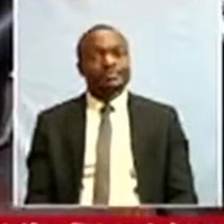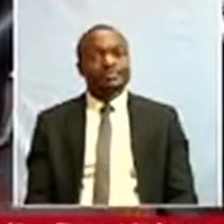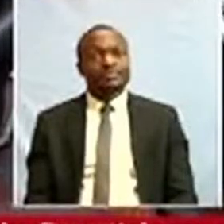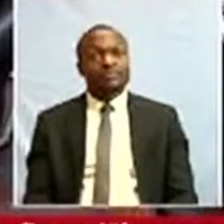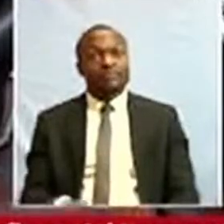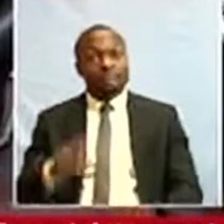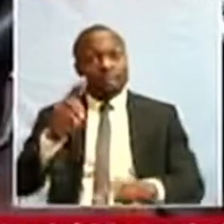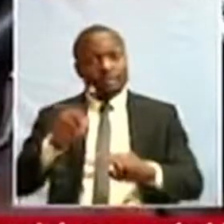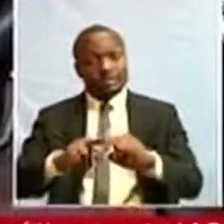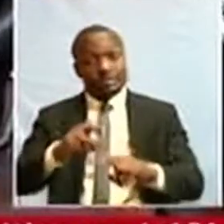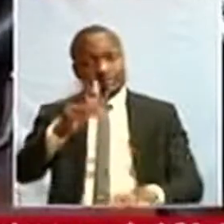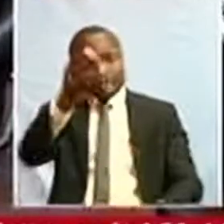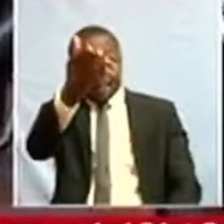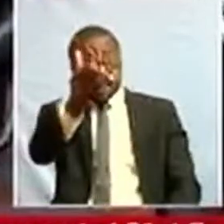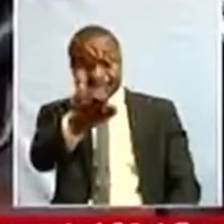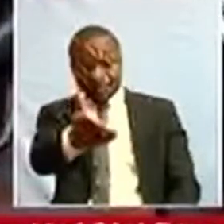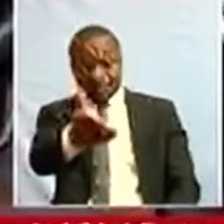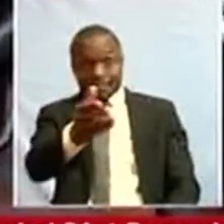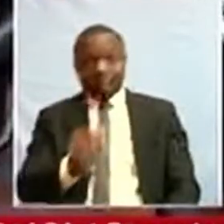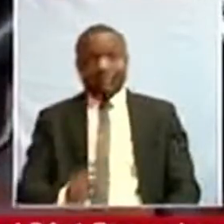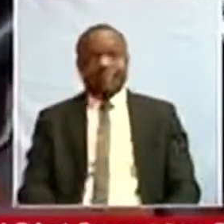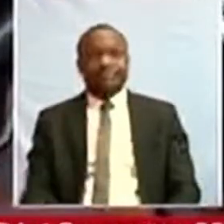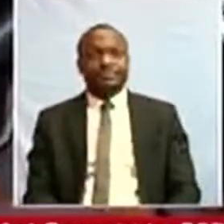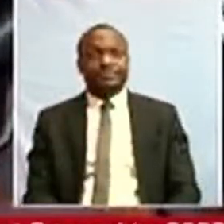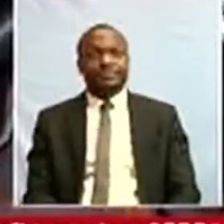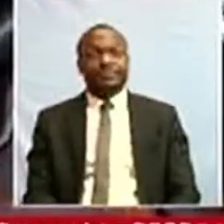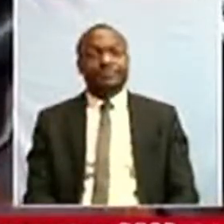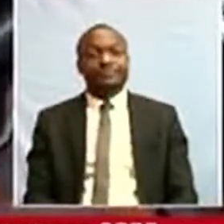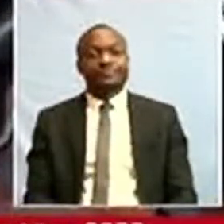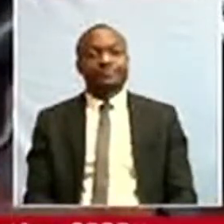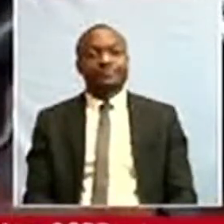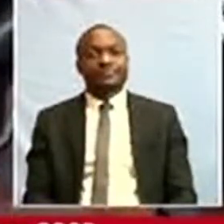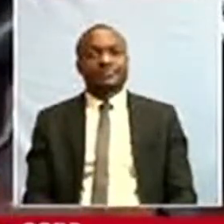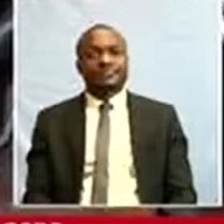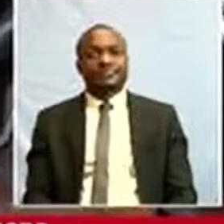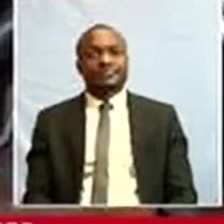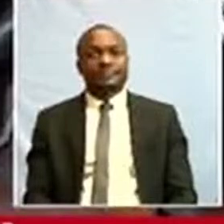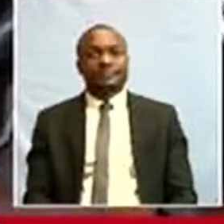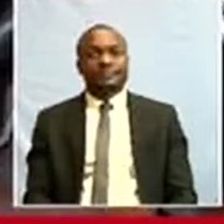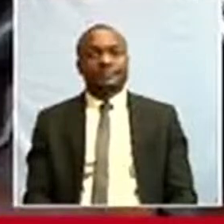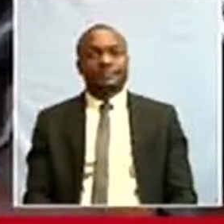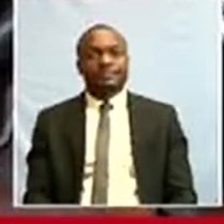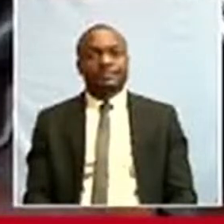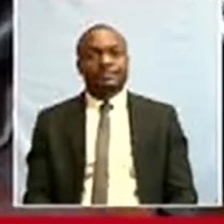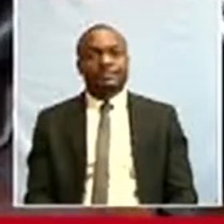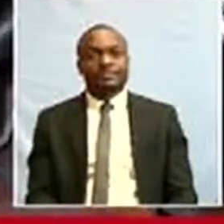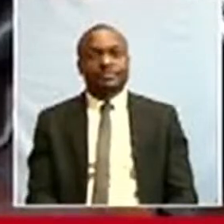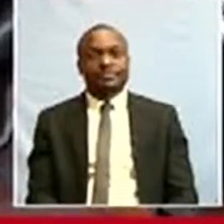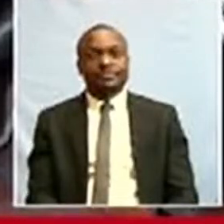You can see it even there.